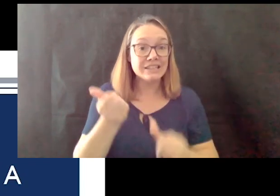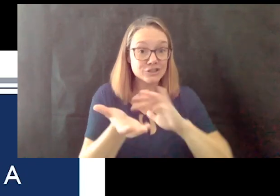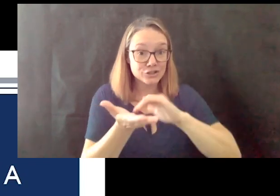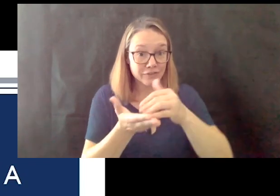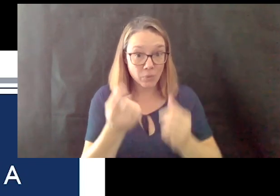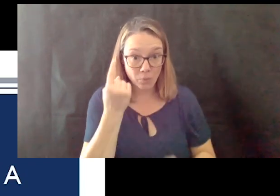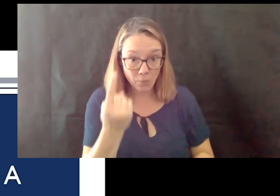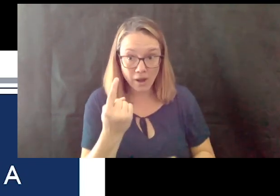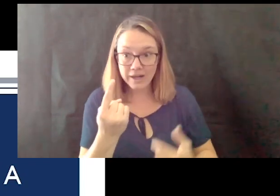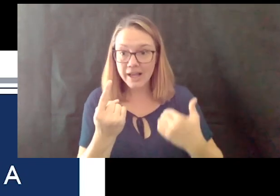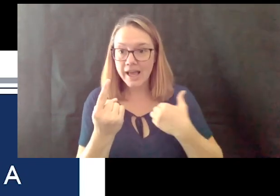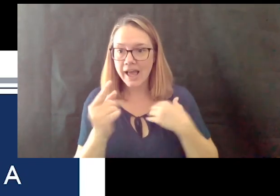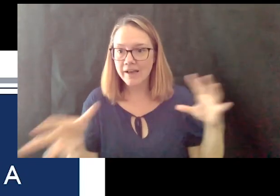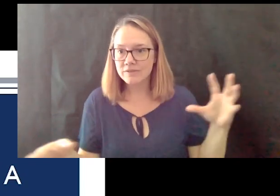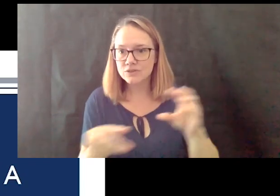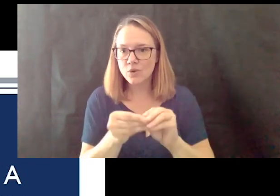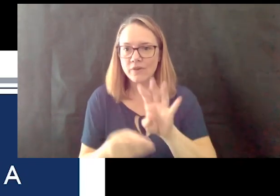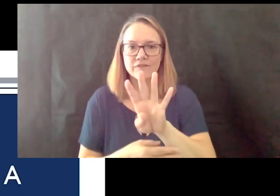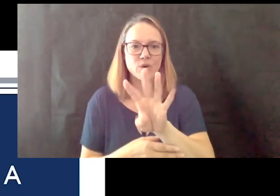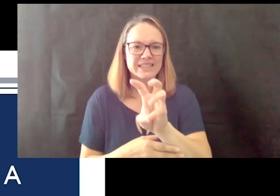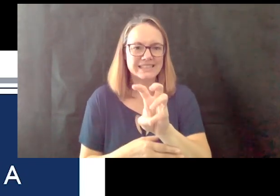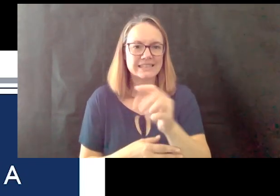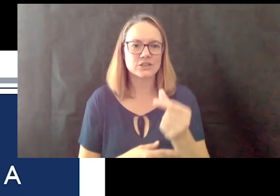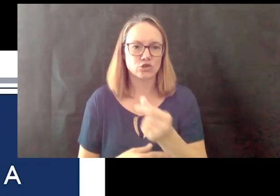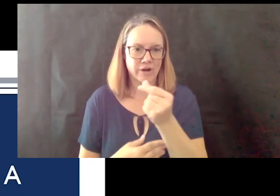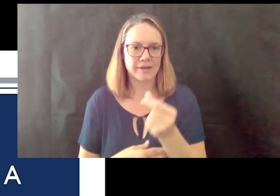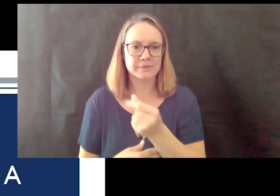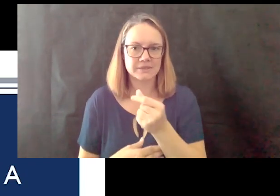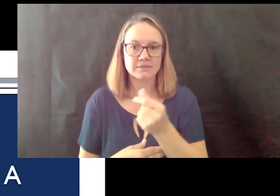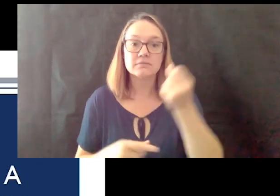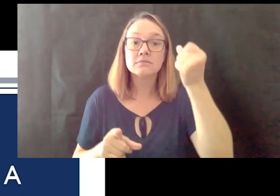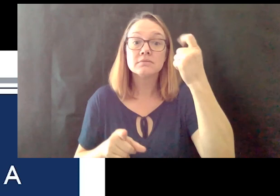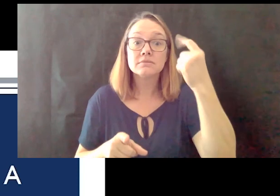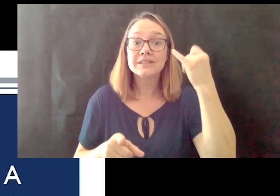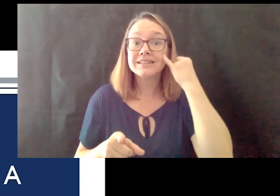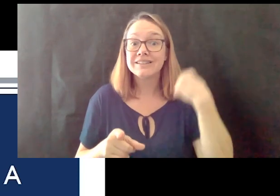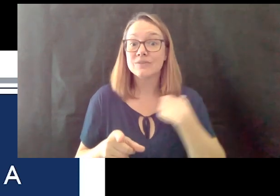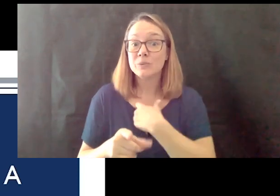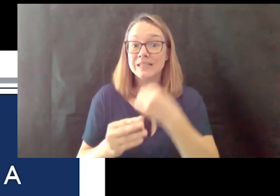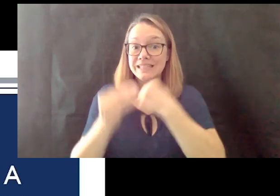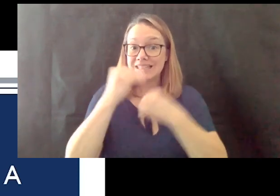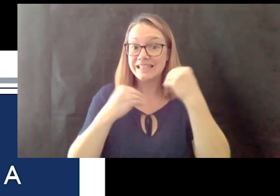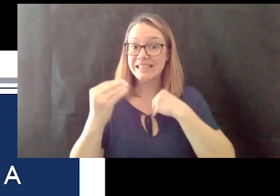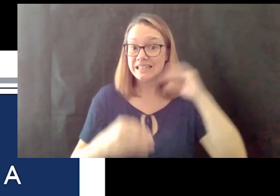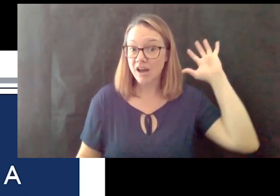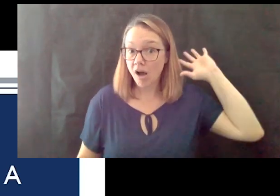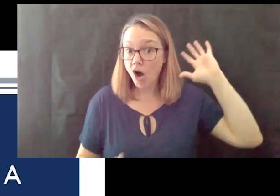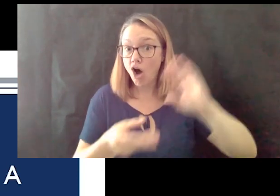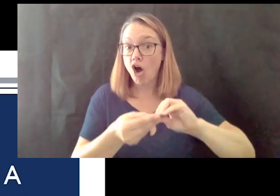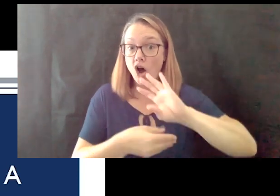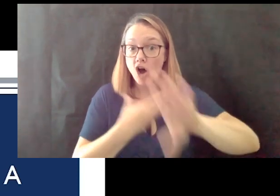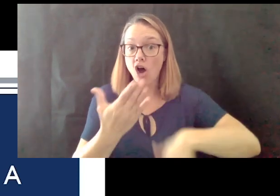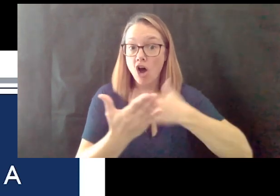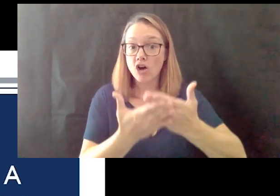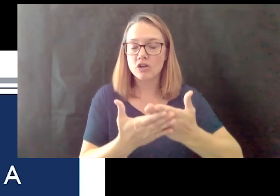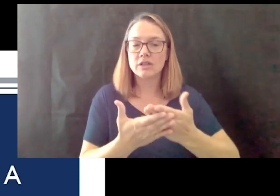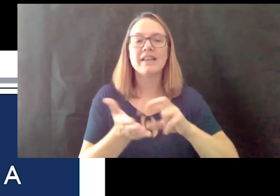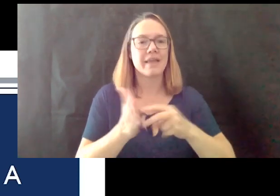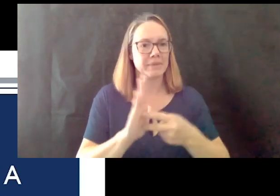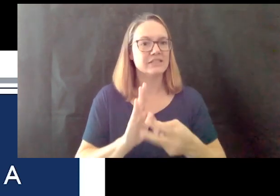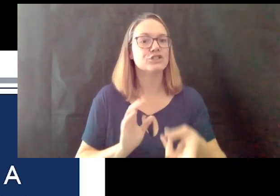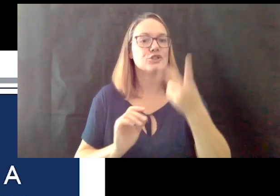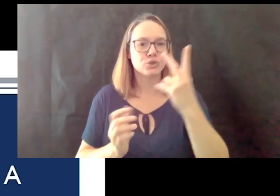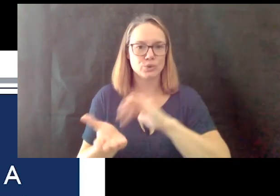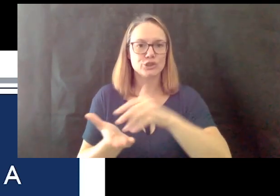46 total carbs. So assuming we're eating the entire container of this food, you've